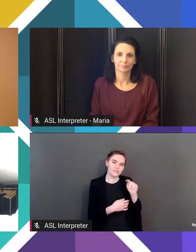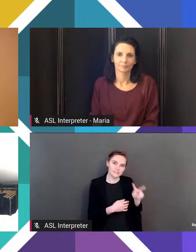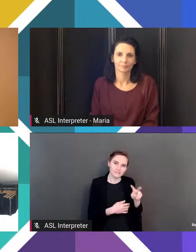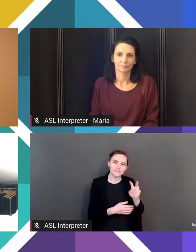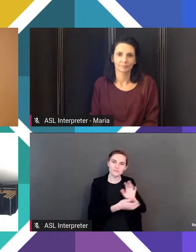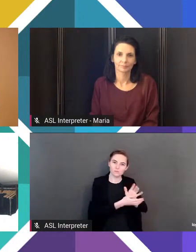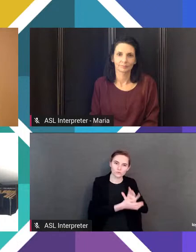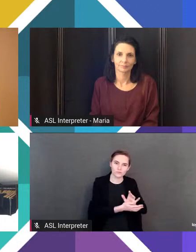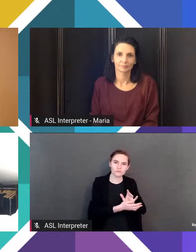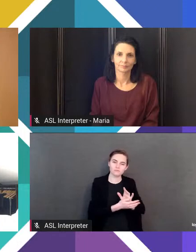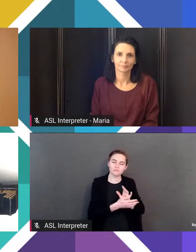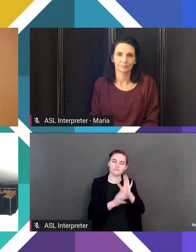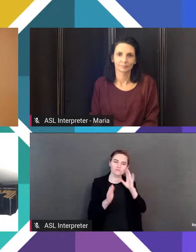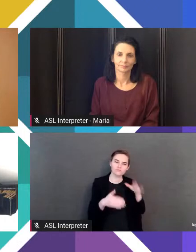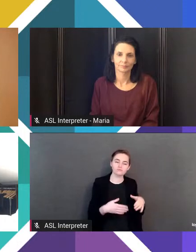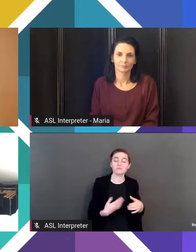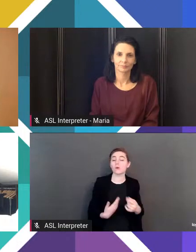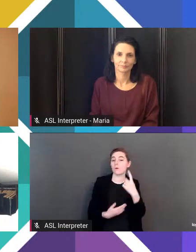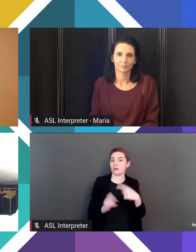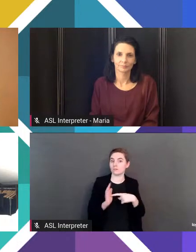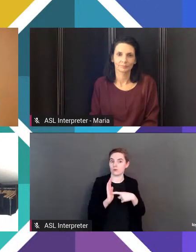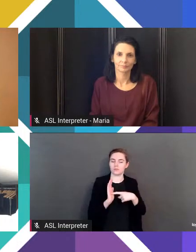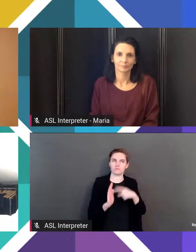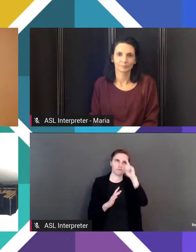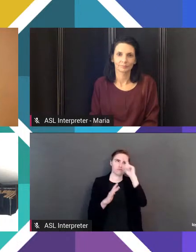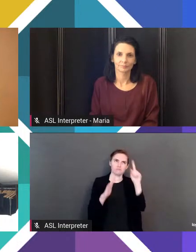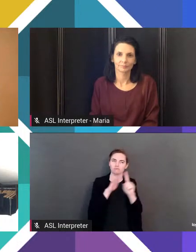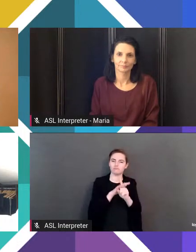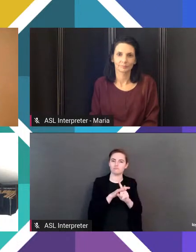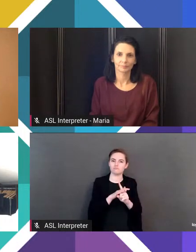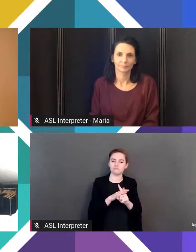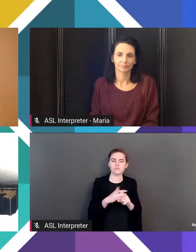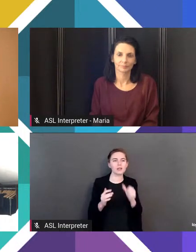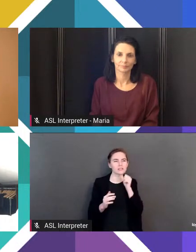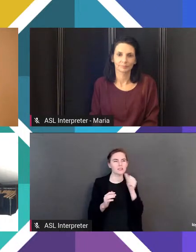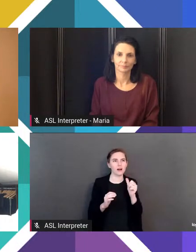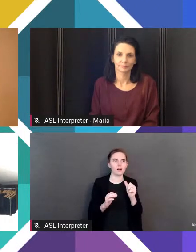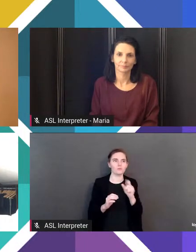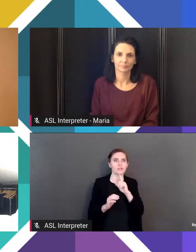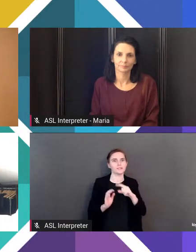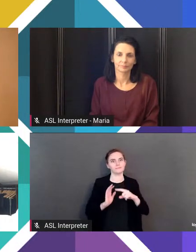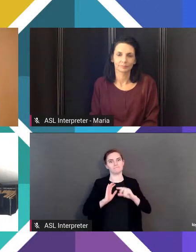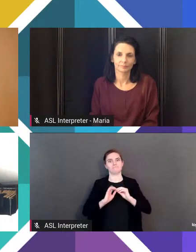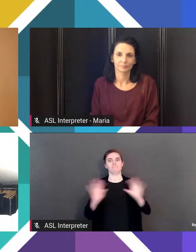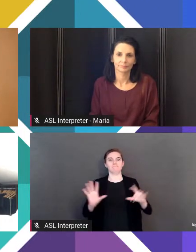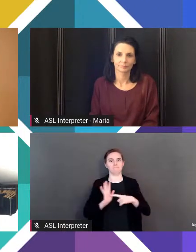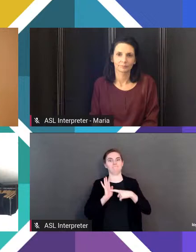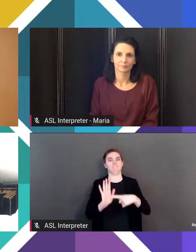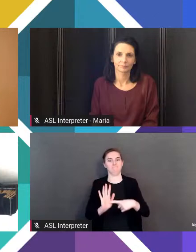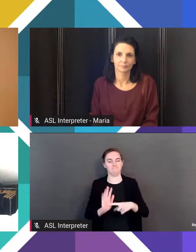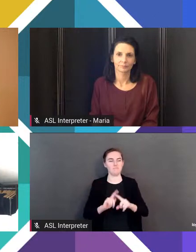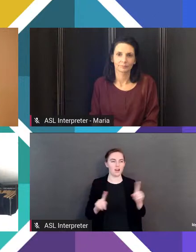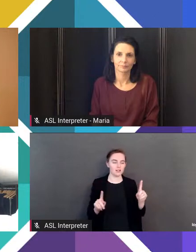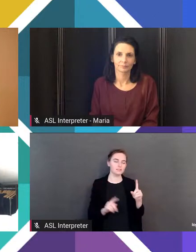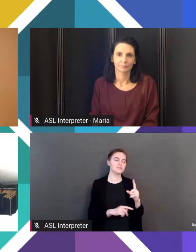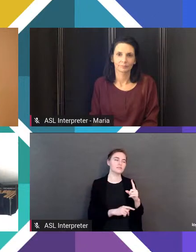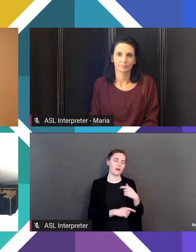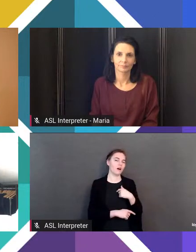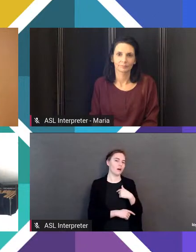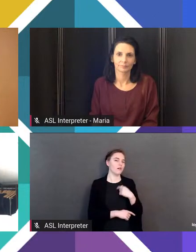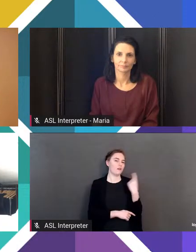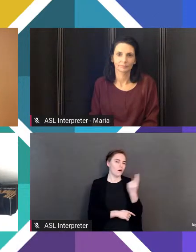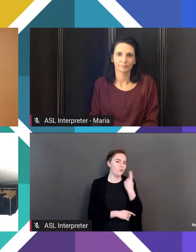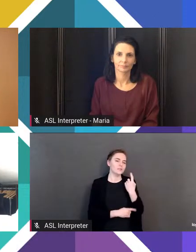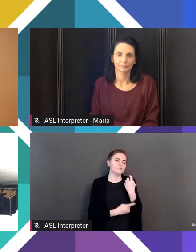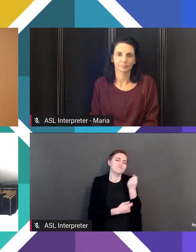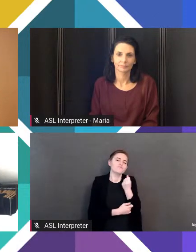really one representation that really comes to mind that wasn't like so explicit, but that I like have always held